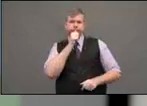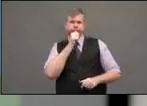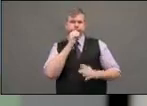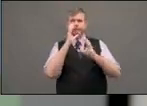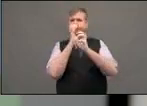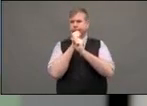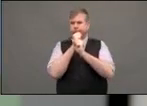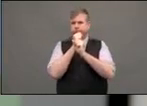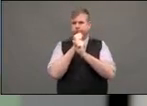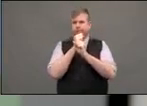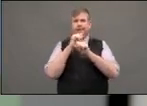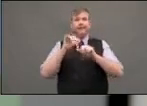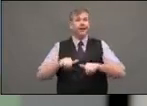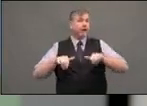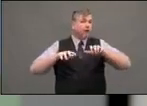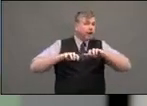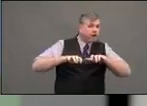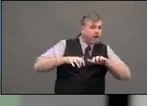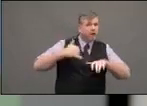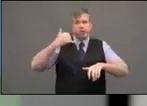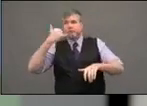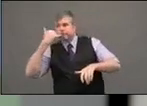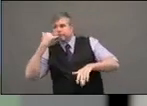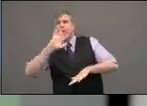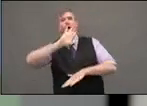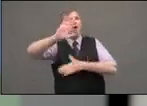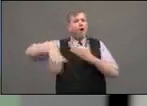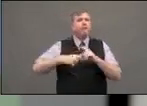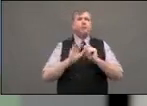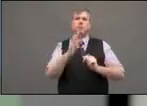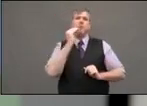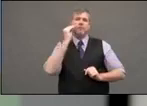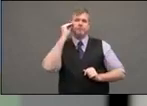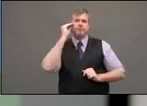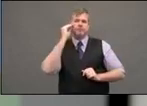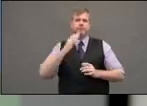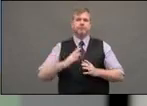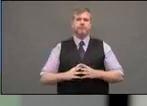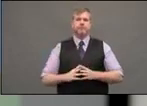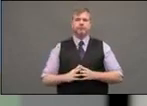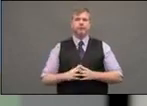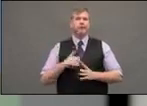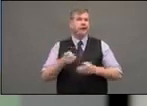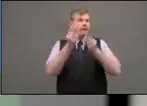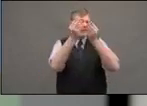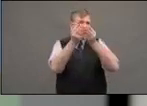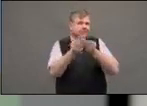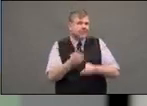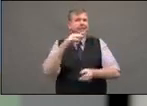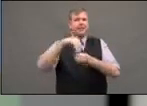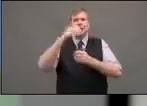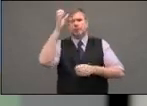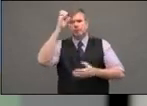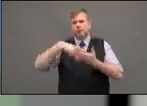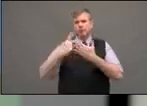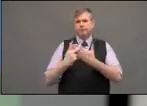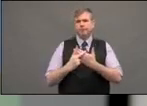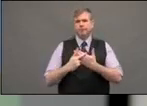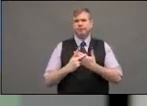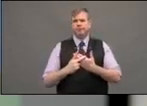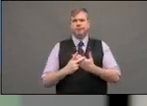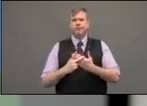computer. There's actually a phone built into the program. You need good Wi-Fi and a quiet place where you can make confidential phone